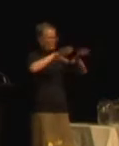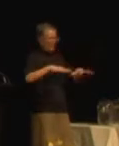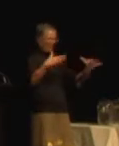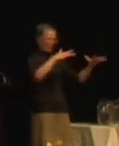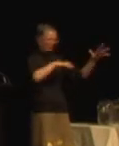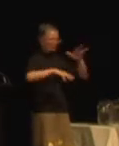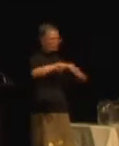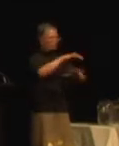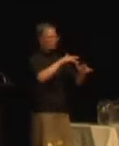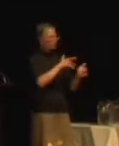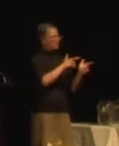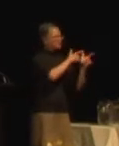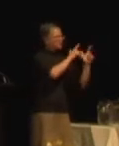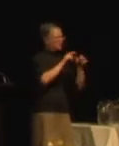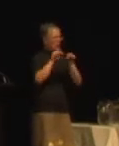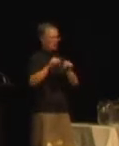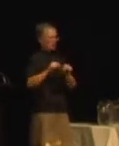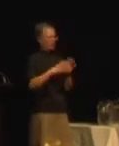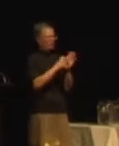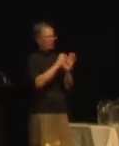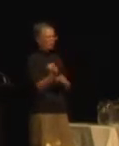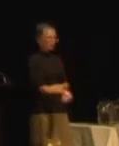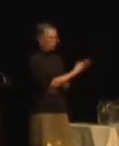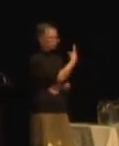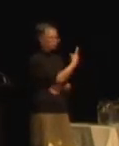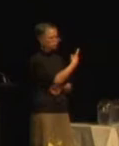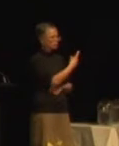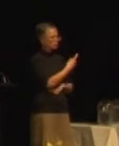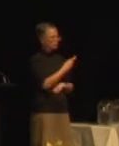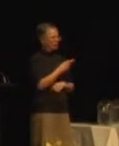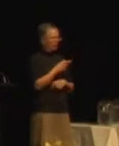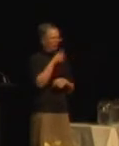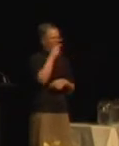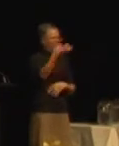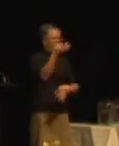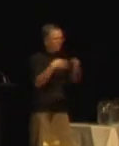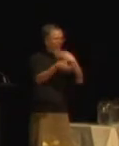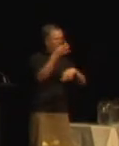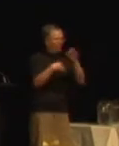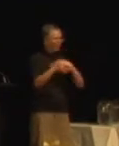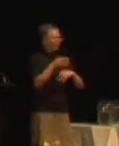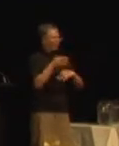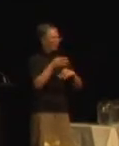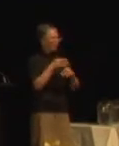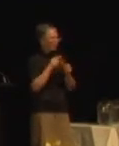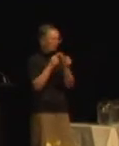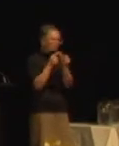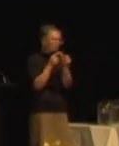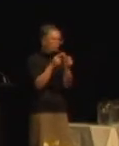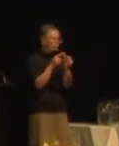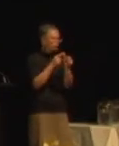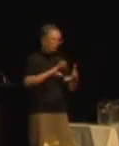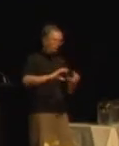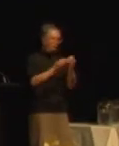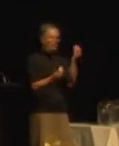old teacher-student model was redundant. And people would respond to, query, and question our collections, and new knowledge would be